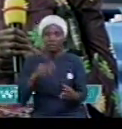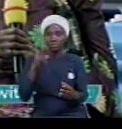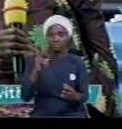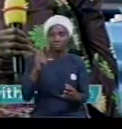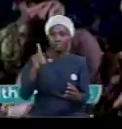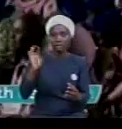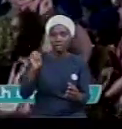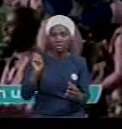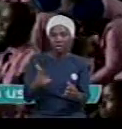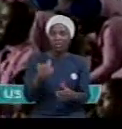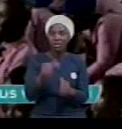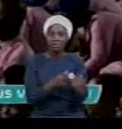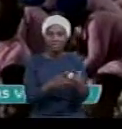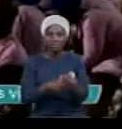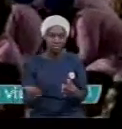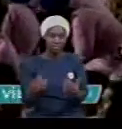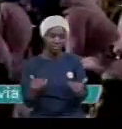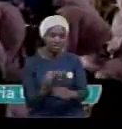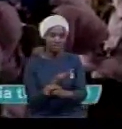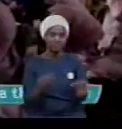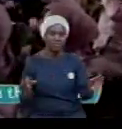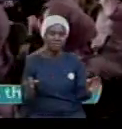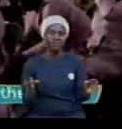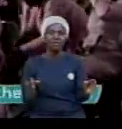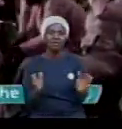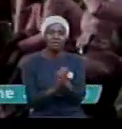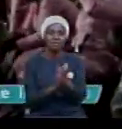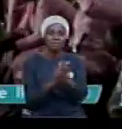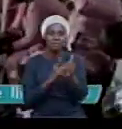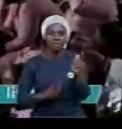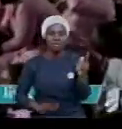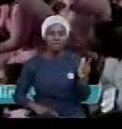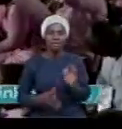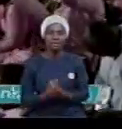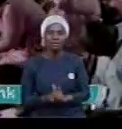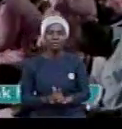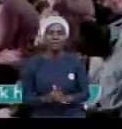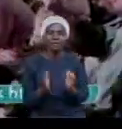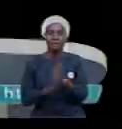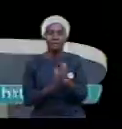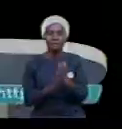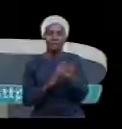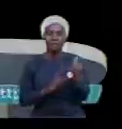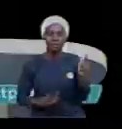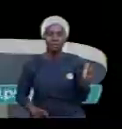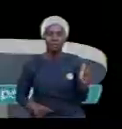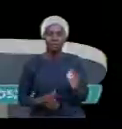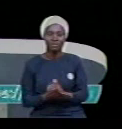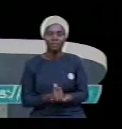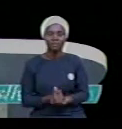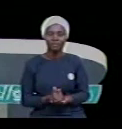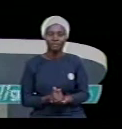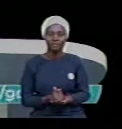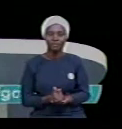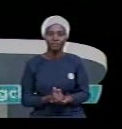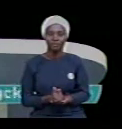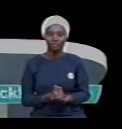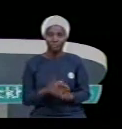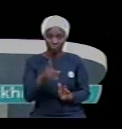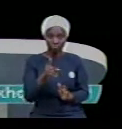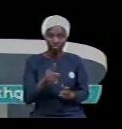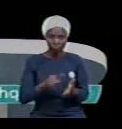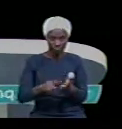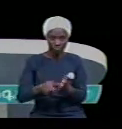free. Praise the Lord. Praise the Lord. Still check yourself.